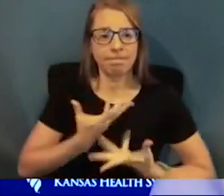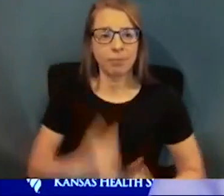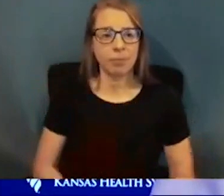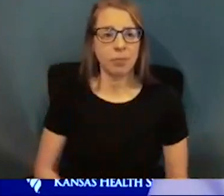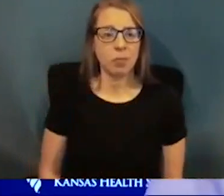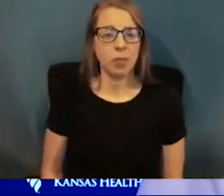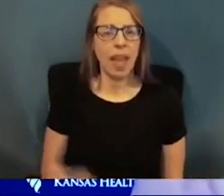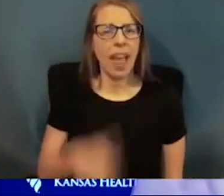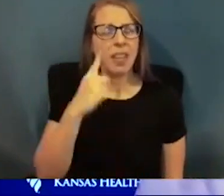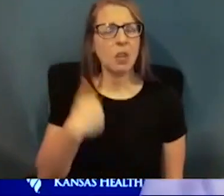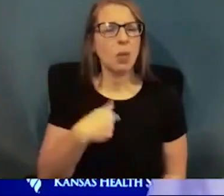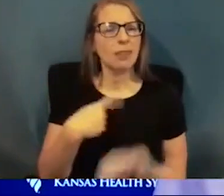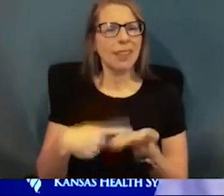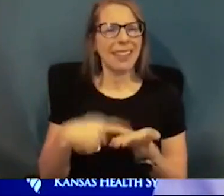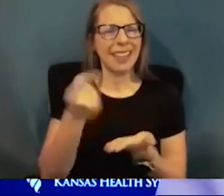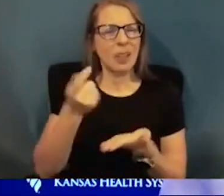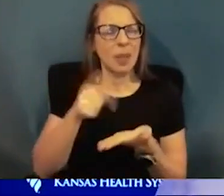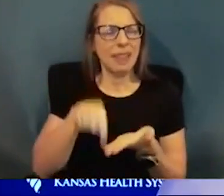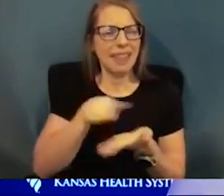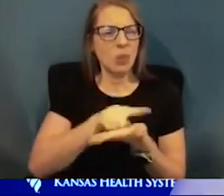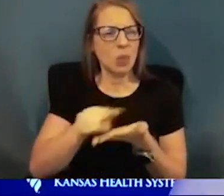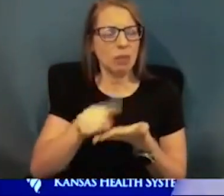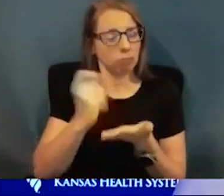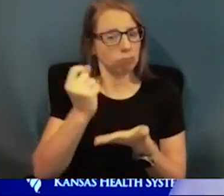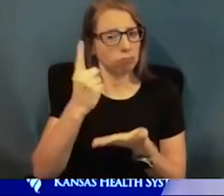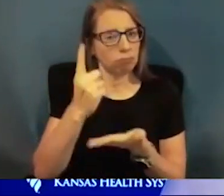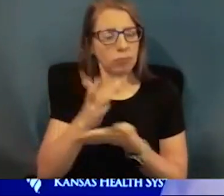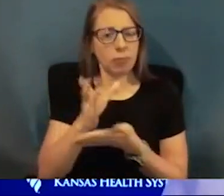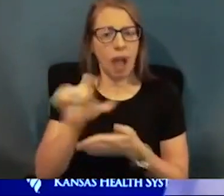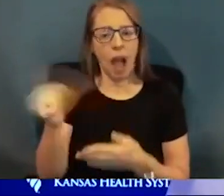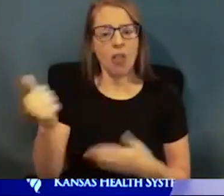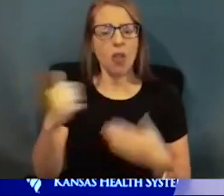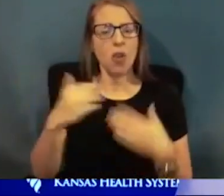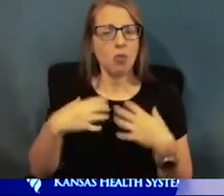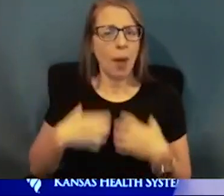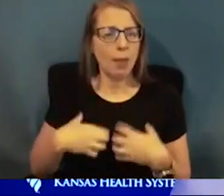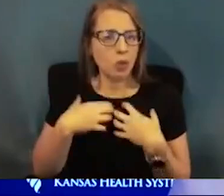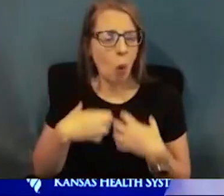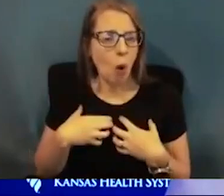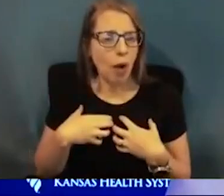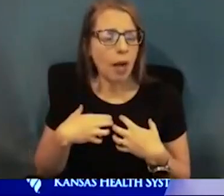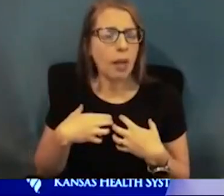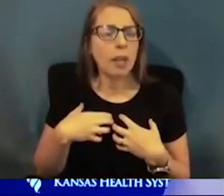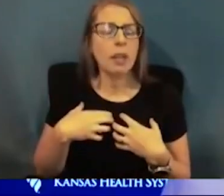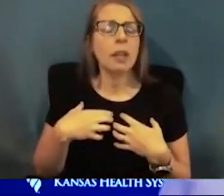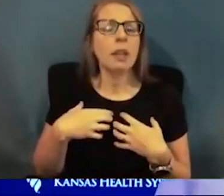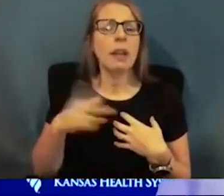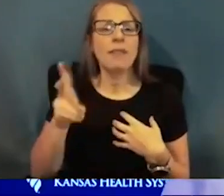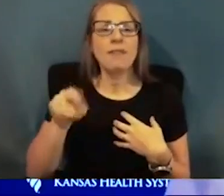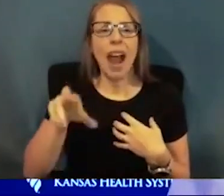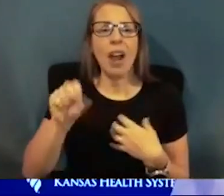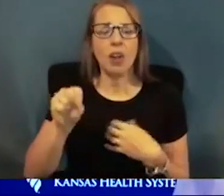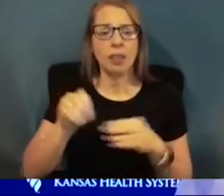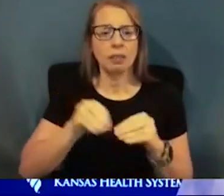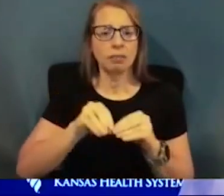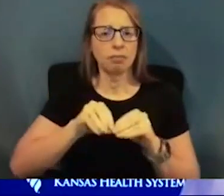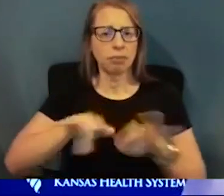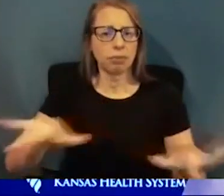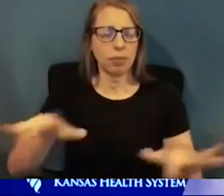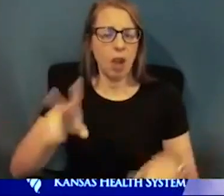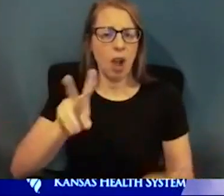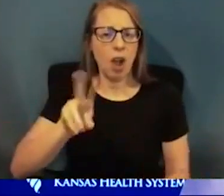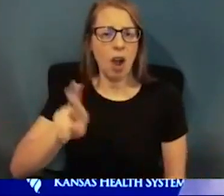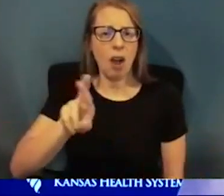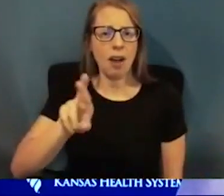a little bit this week. We do understand there are other respiratory viruses that are going around, especially RSV and other